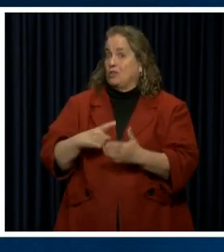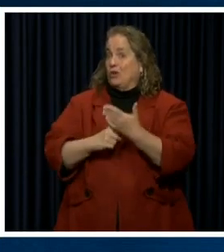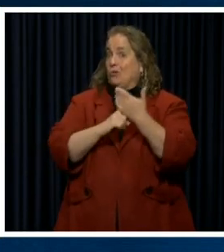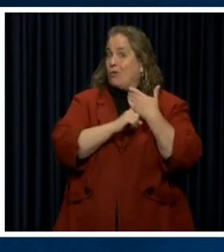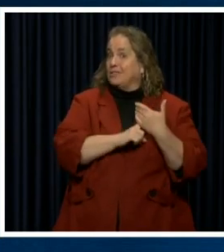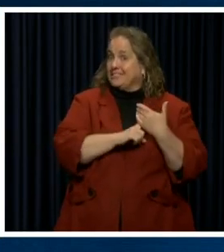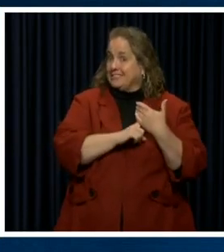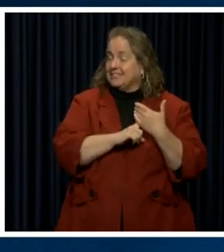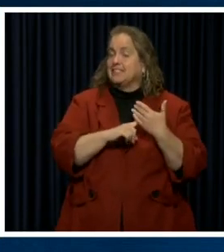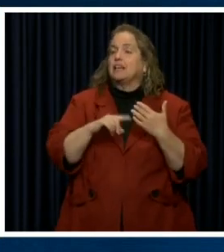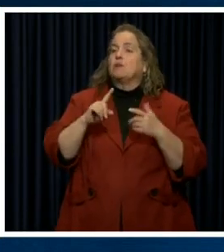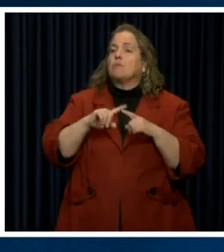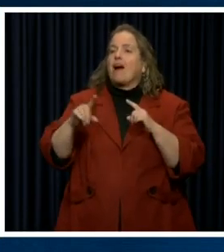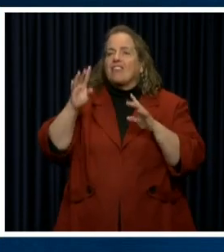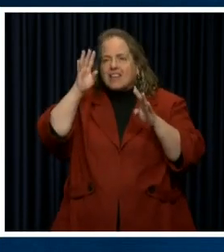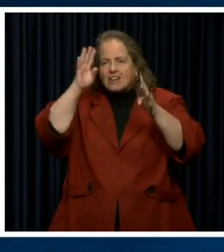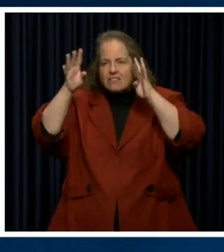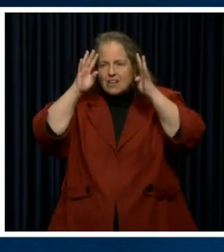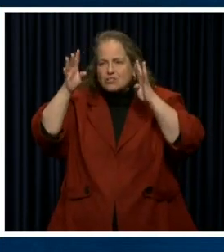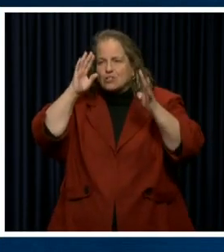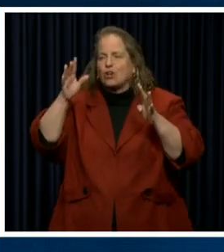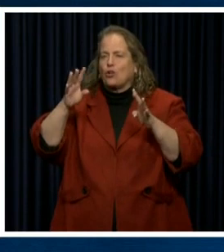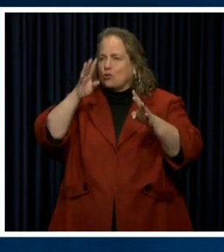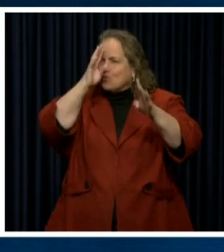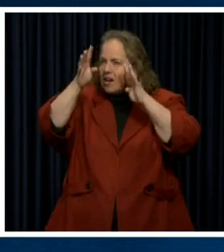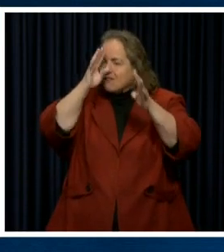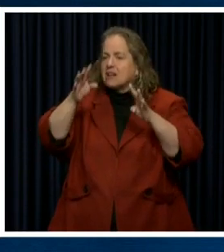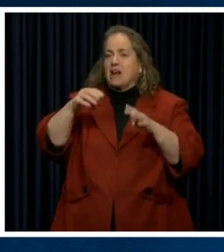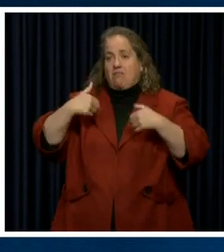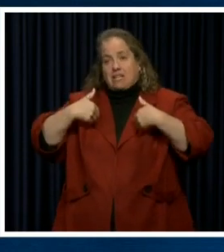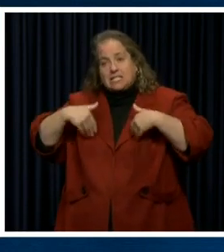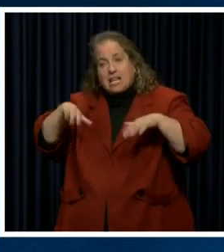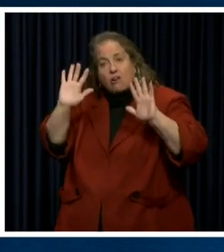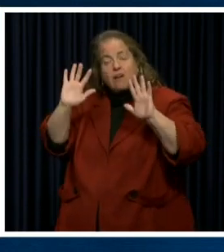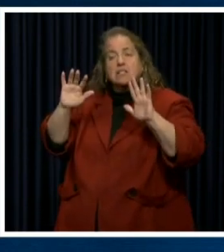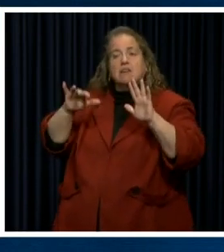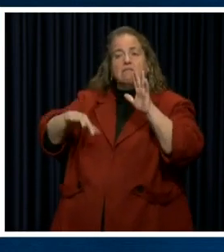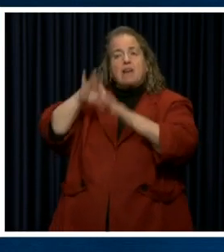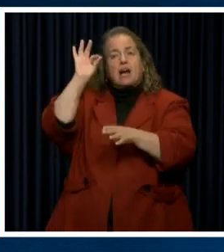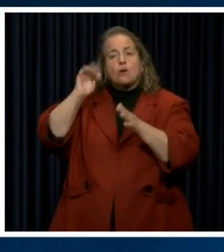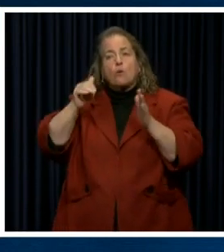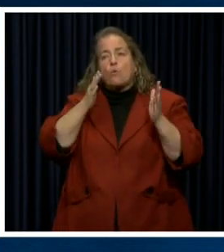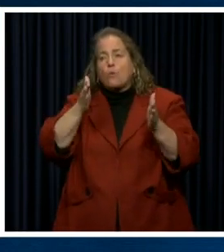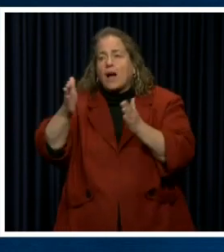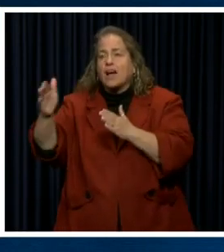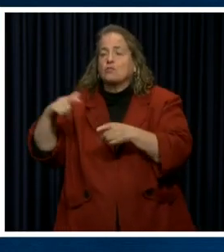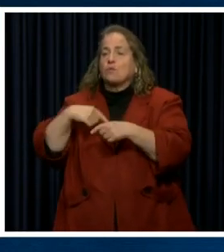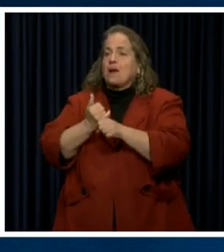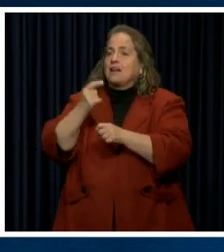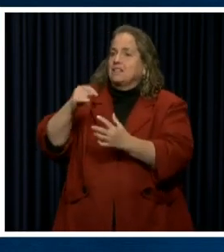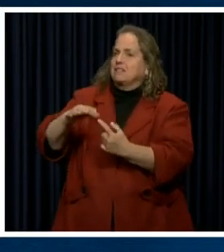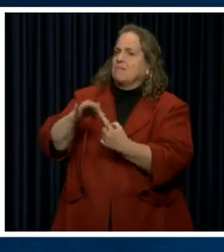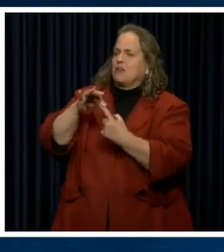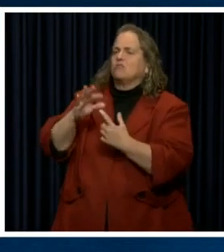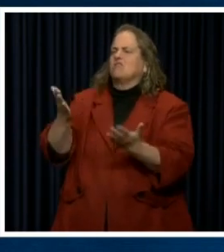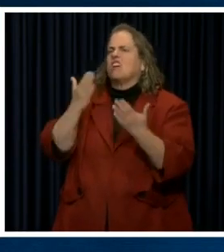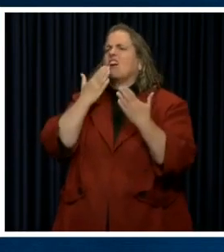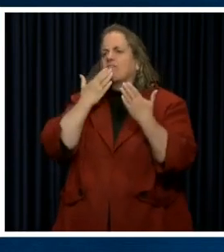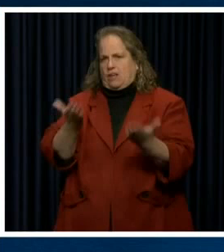for the innovation, the creativity, and the sacrifice to those that are finding a way to make it special.